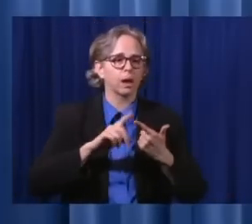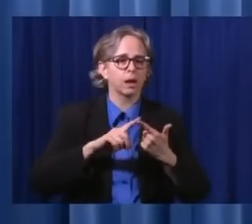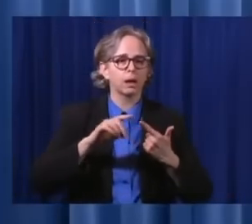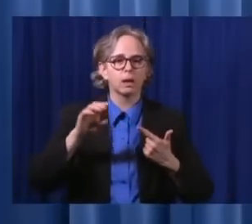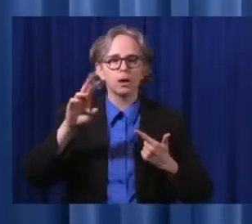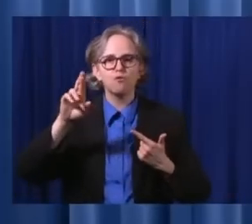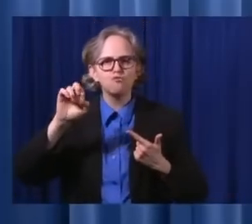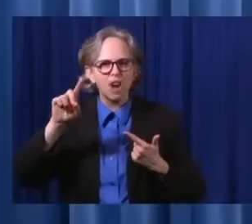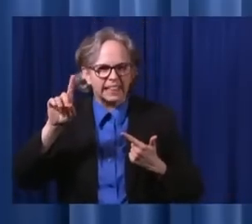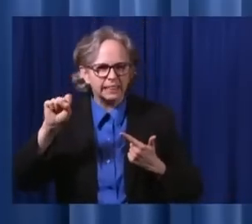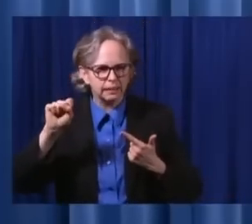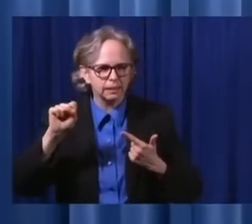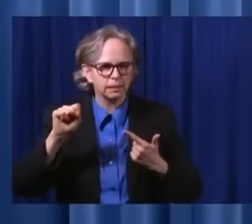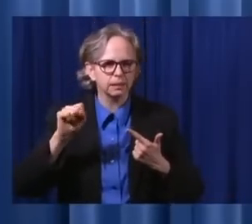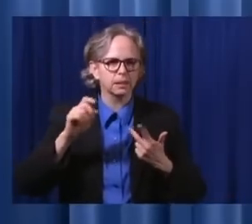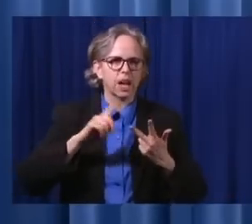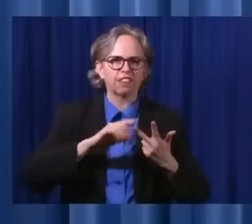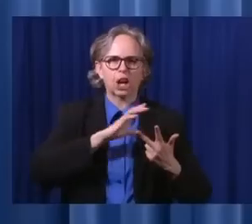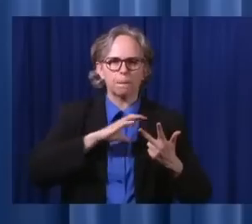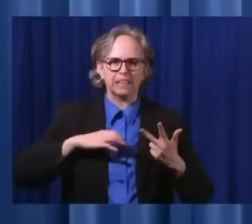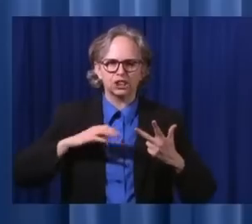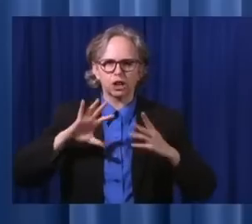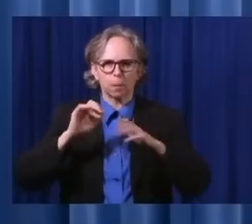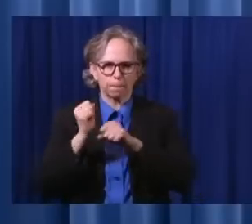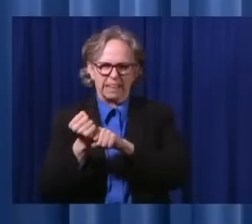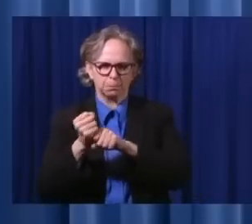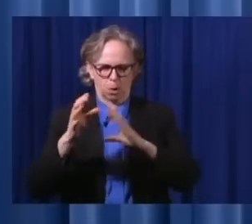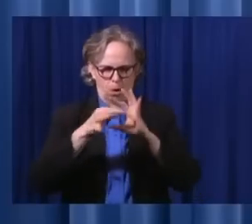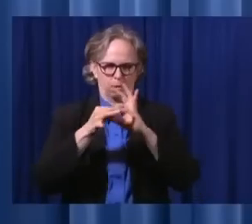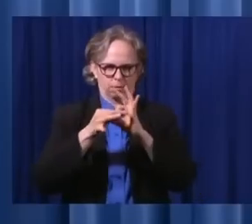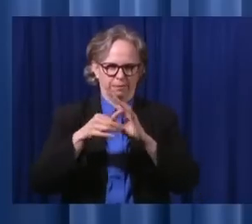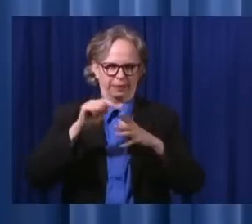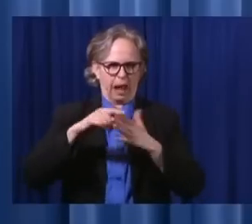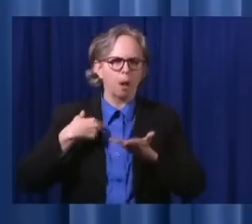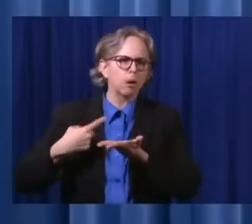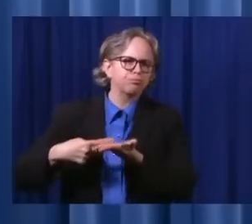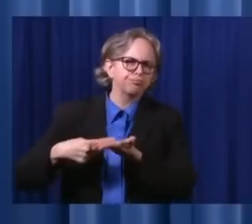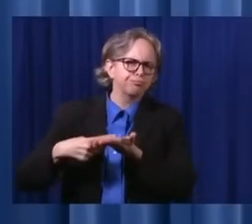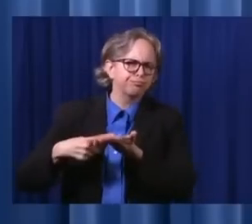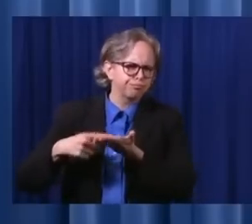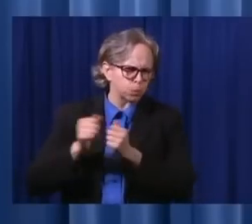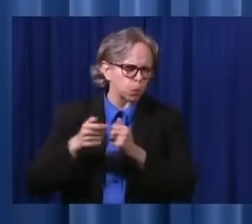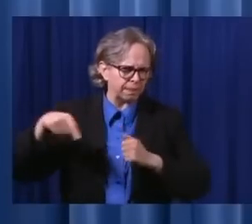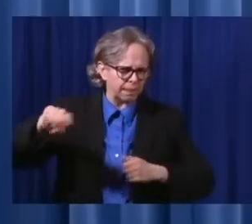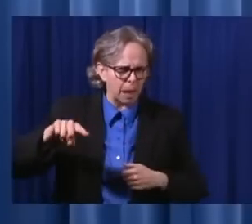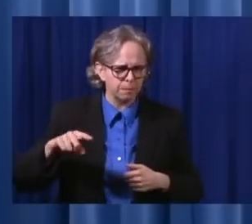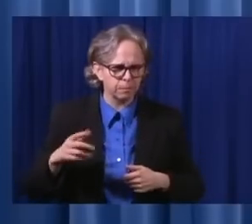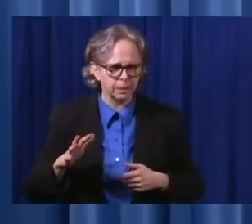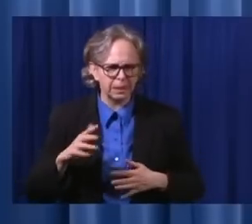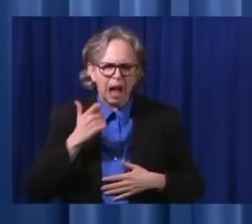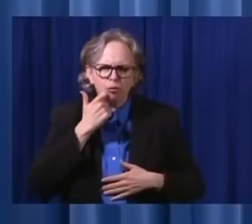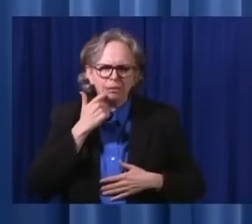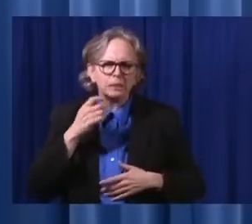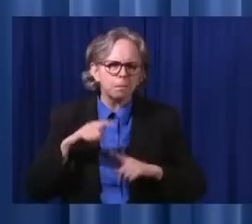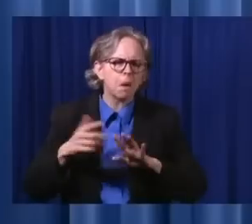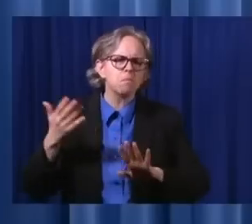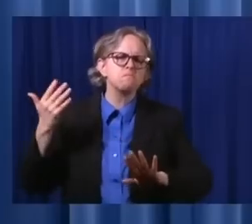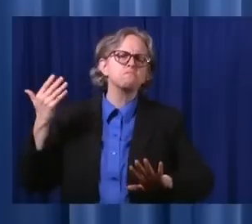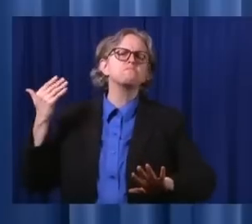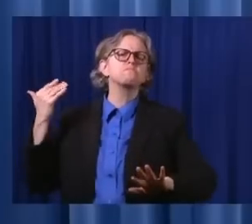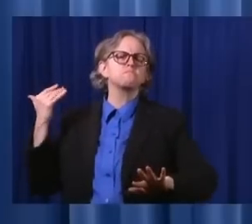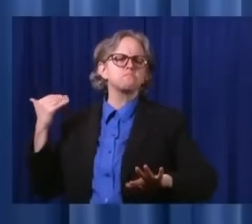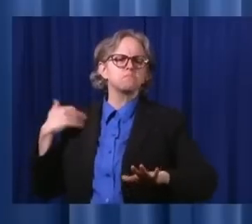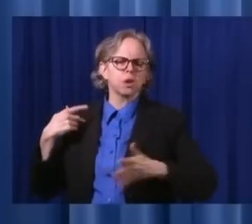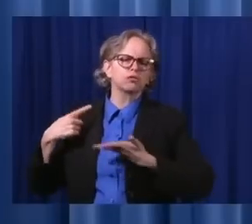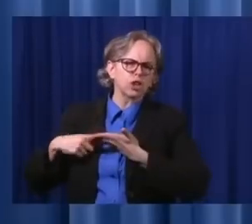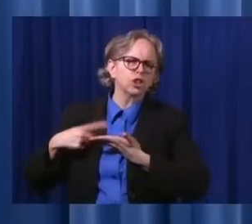Baseball, but no conversation in the last few weeks. So I had conversations about,